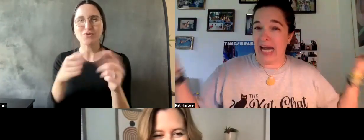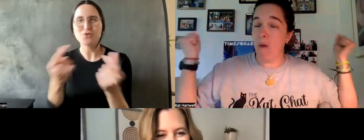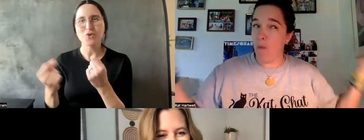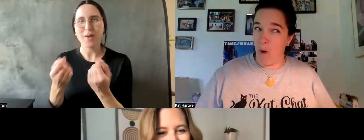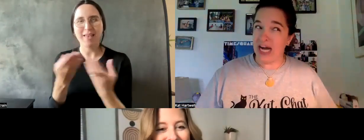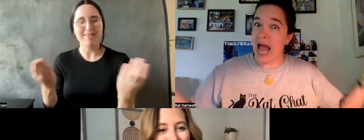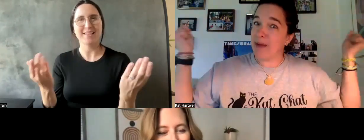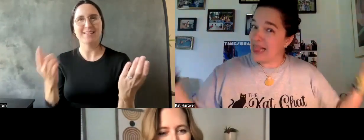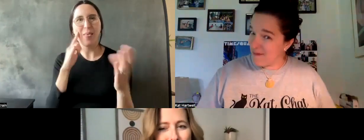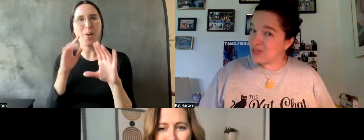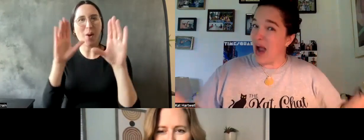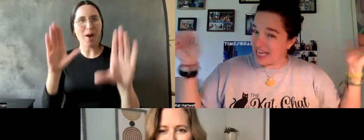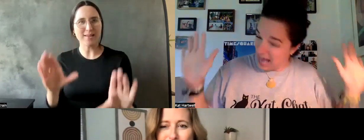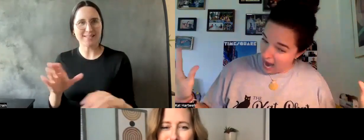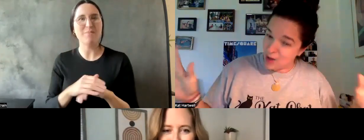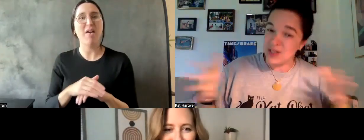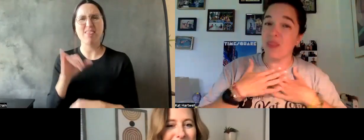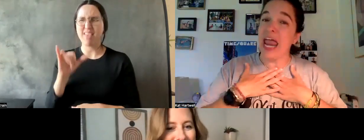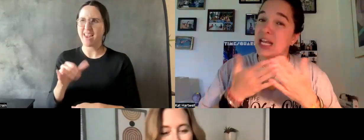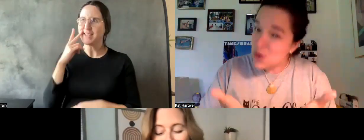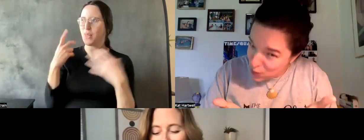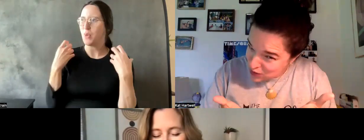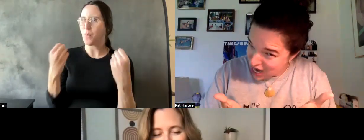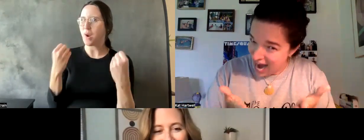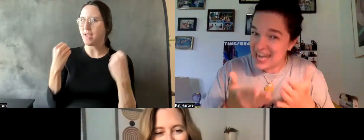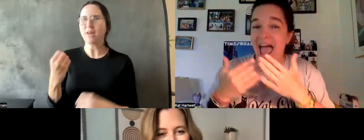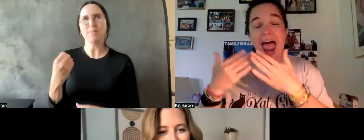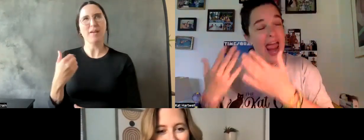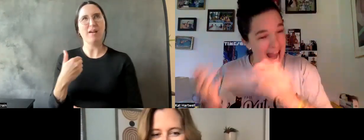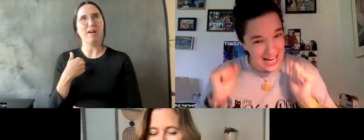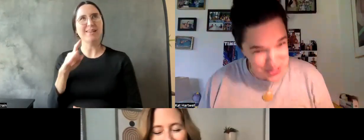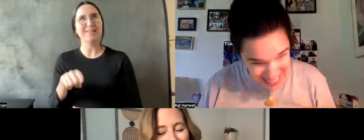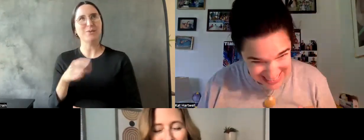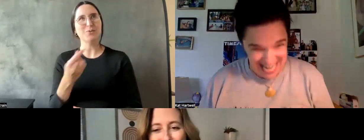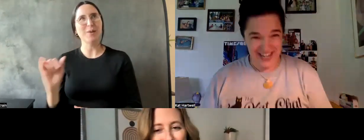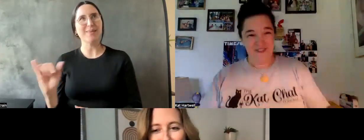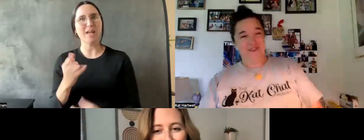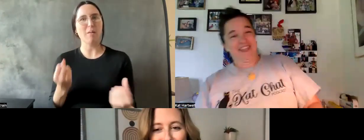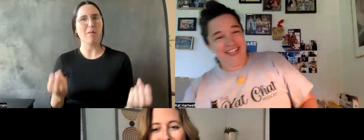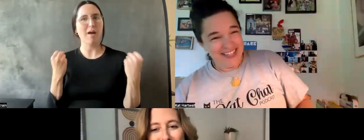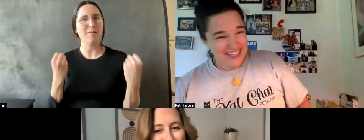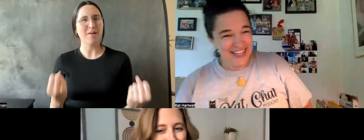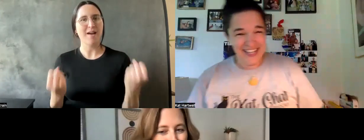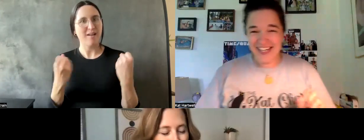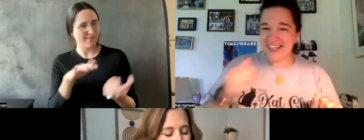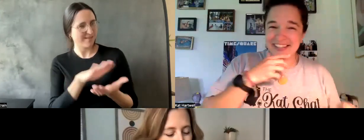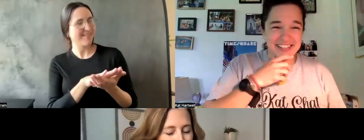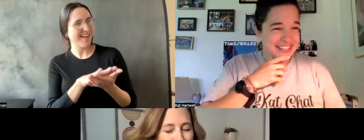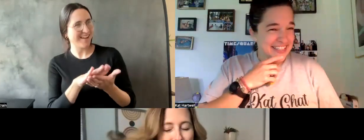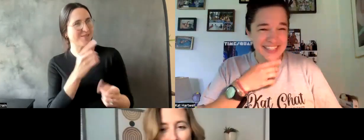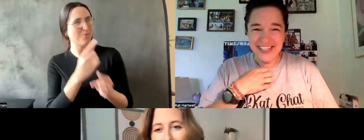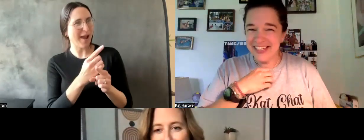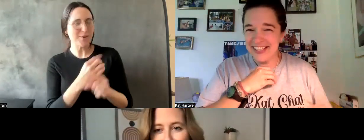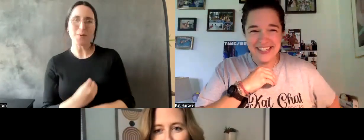me. Working on my lift right now. So thank you. Nice. See? And Justin. I didn't realize that we're